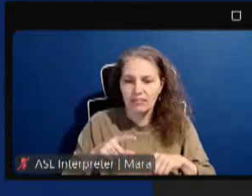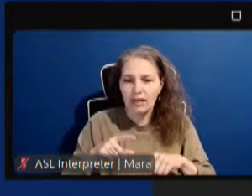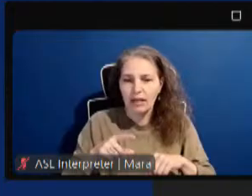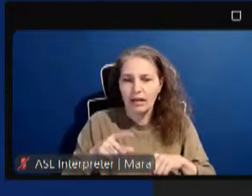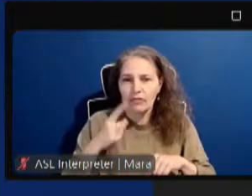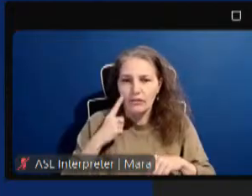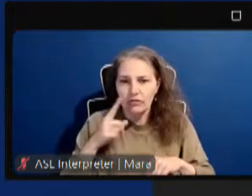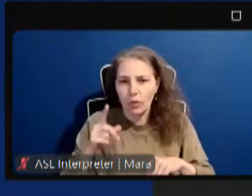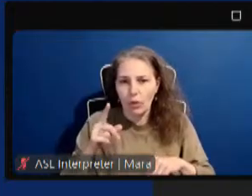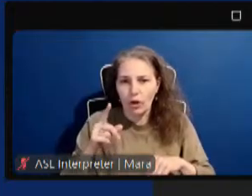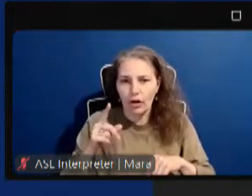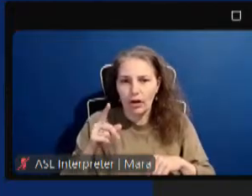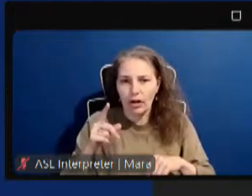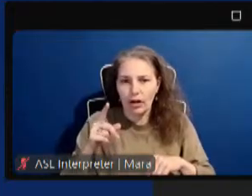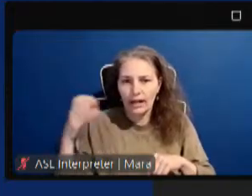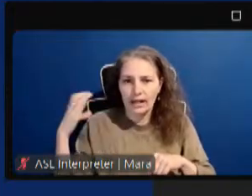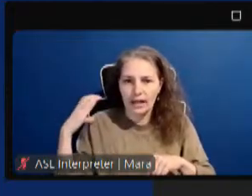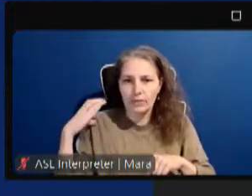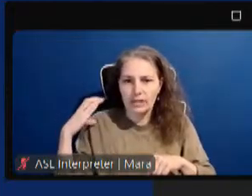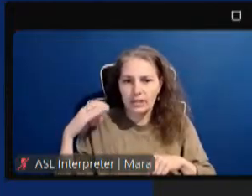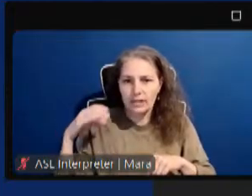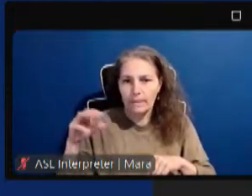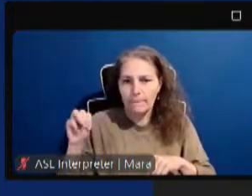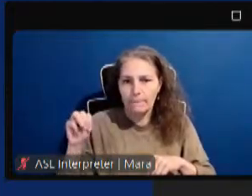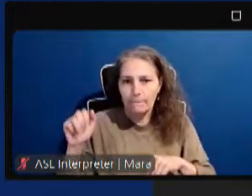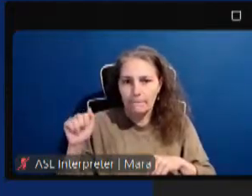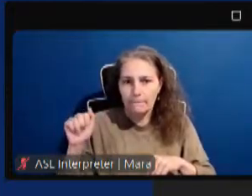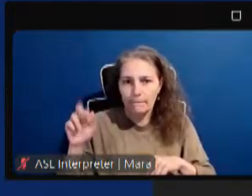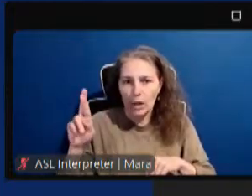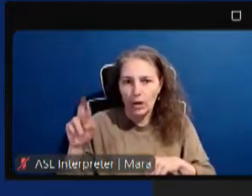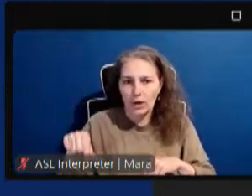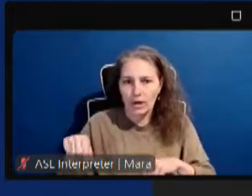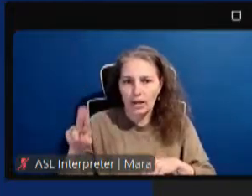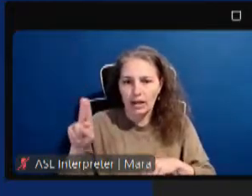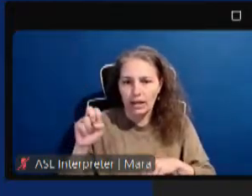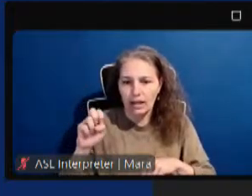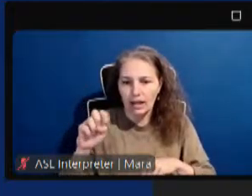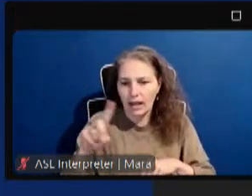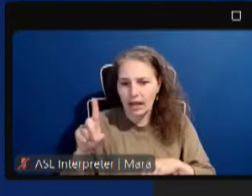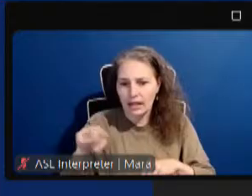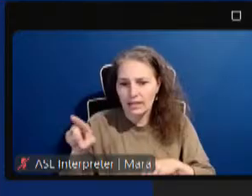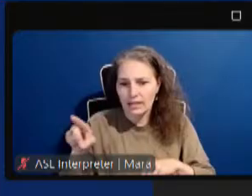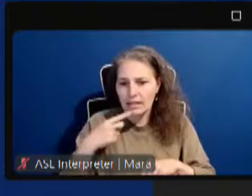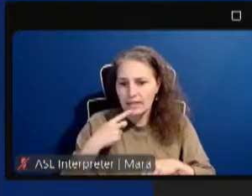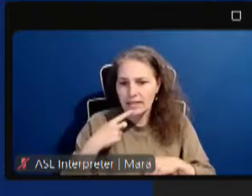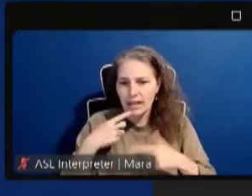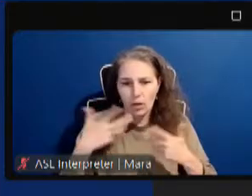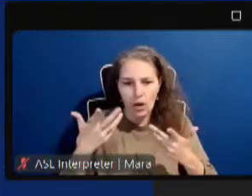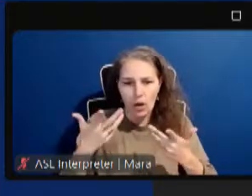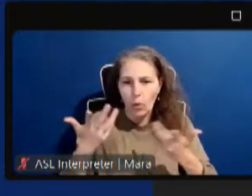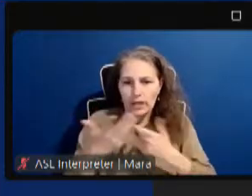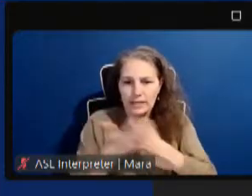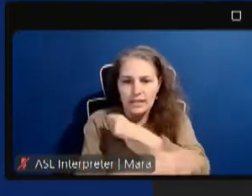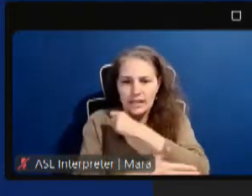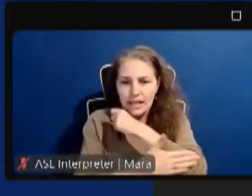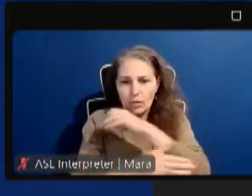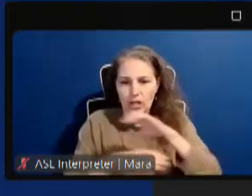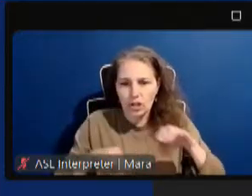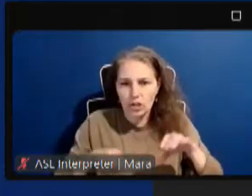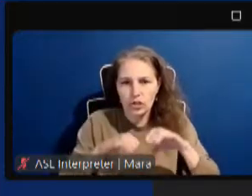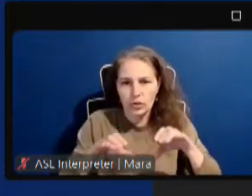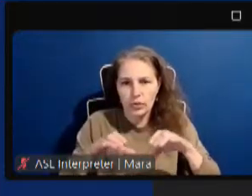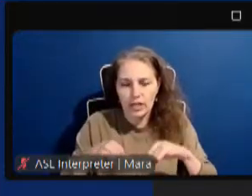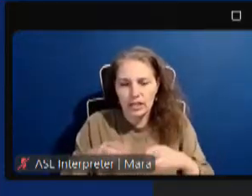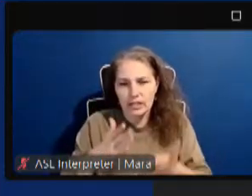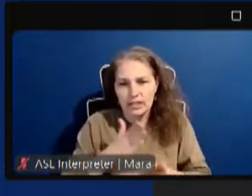for Acting Captain Marquez, who is on, and it reads, what is the county doing to curb the high rates of crime and